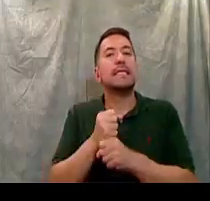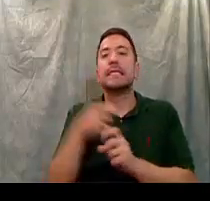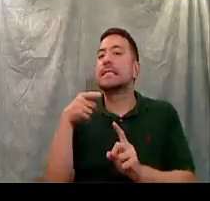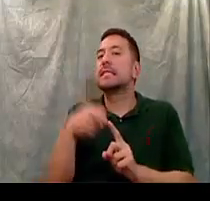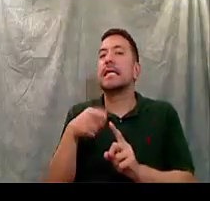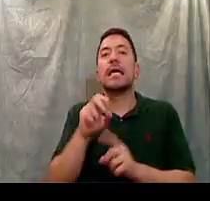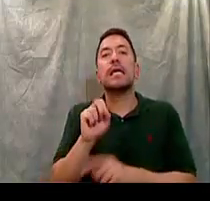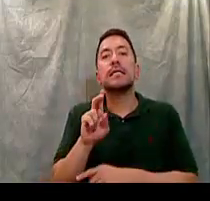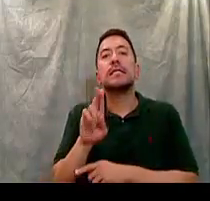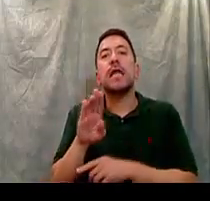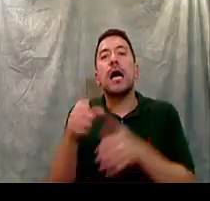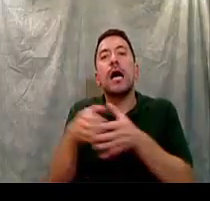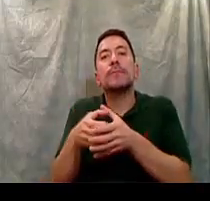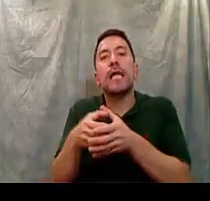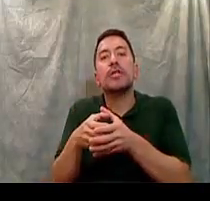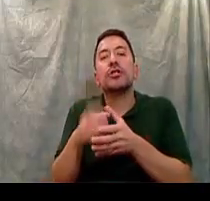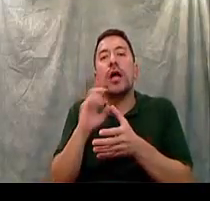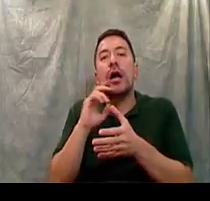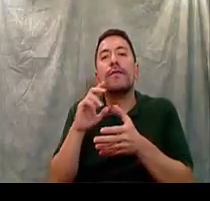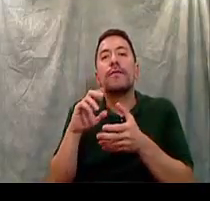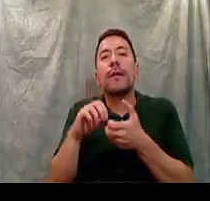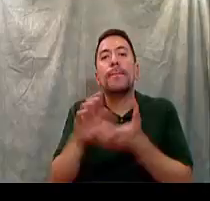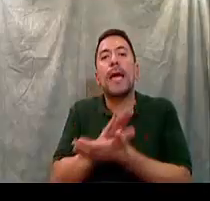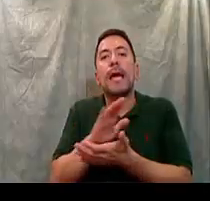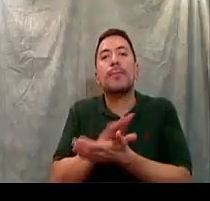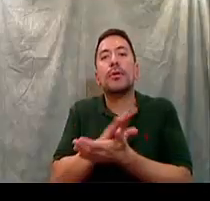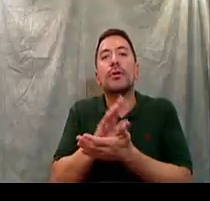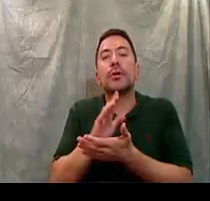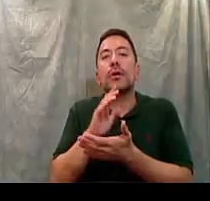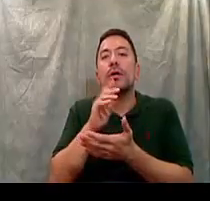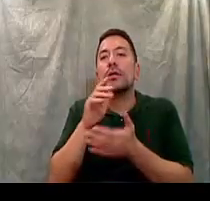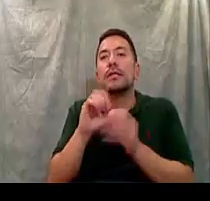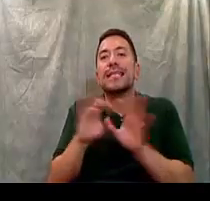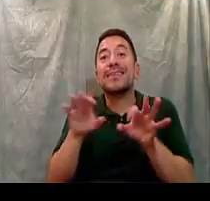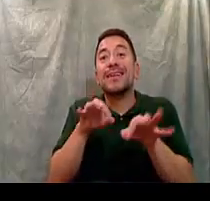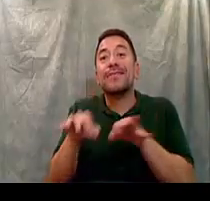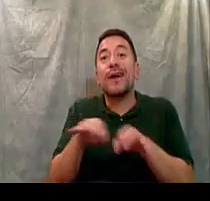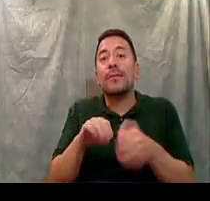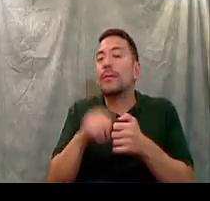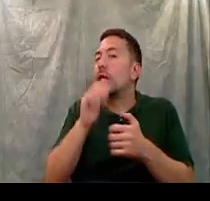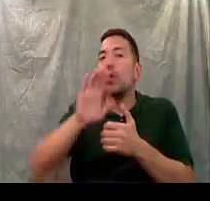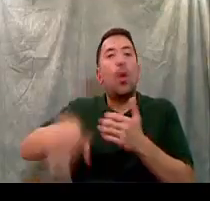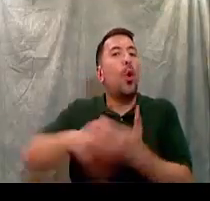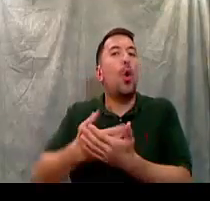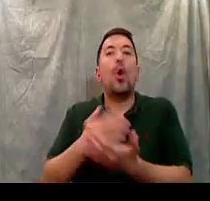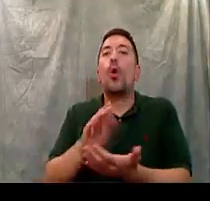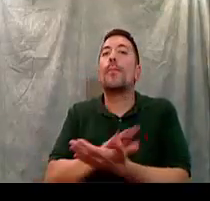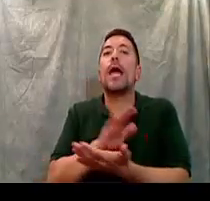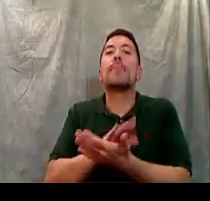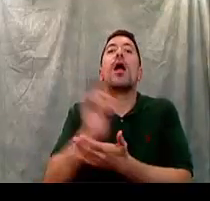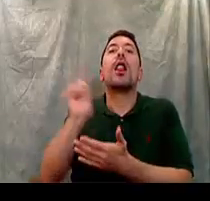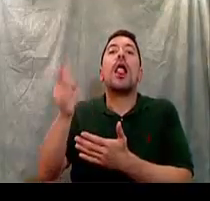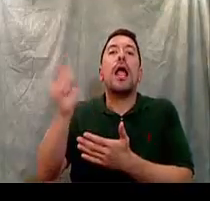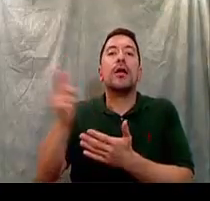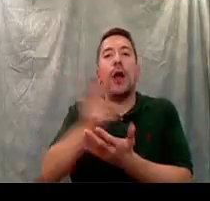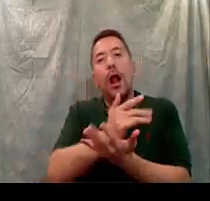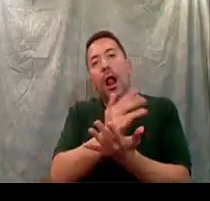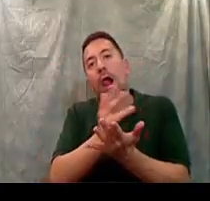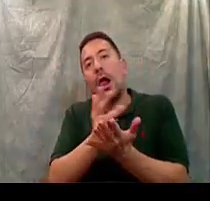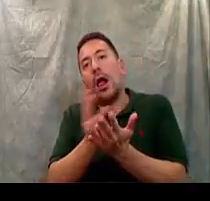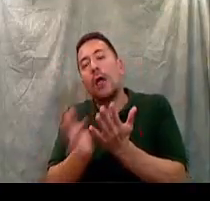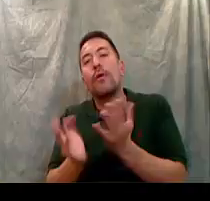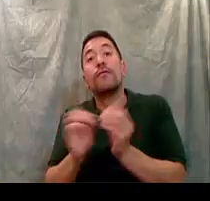where you just clearly articulate and define the problem. It's not the entire paper. And so you have lots of opportunities to give more background on the problem